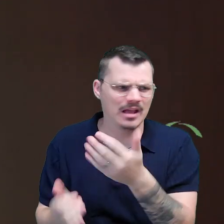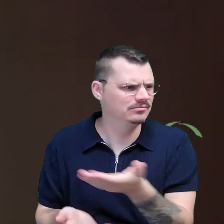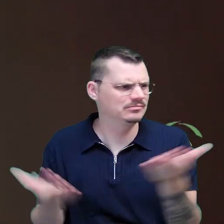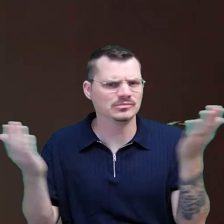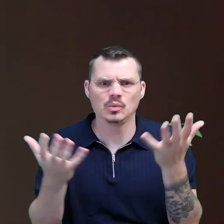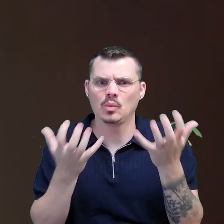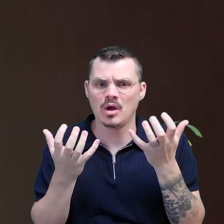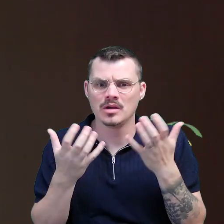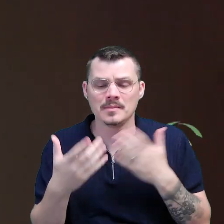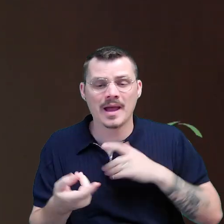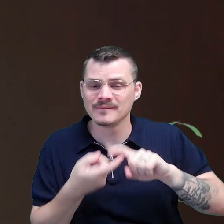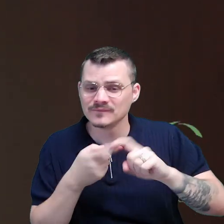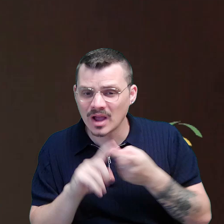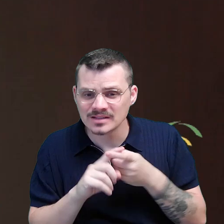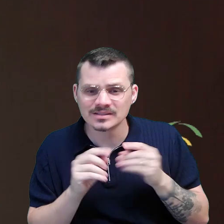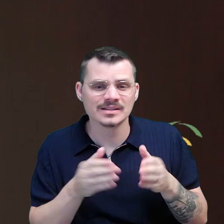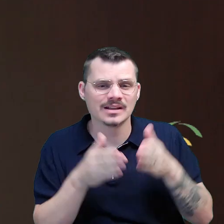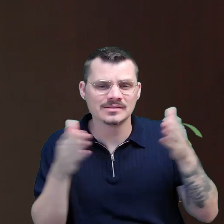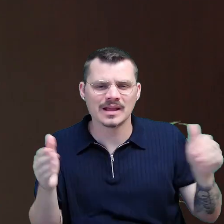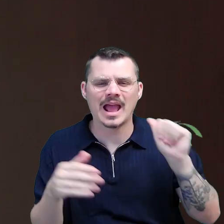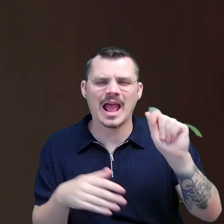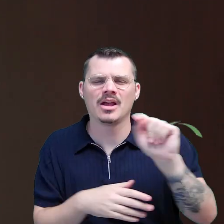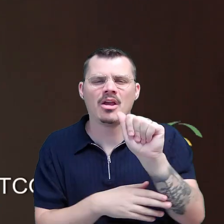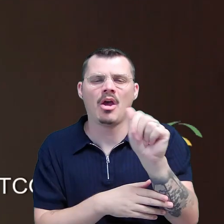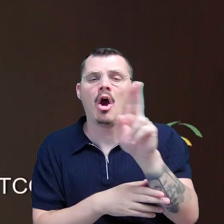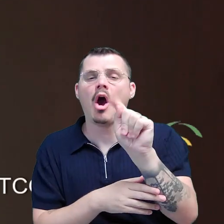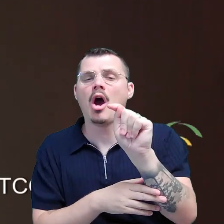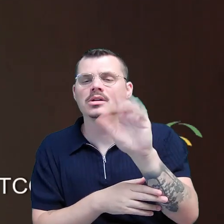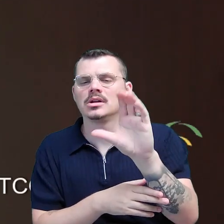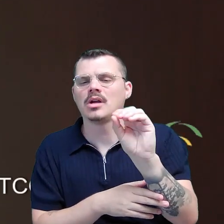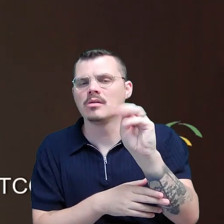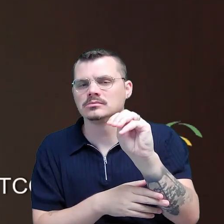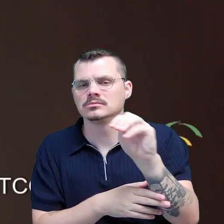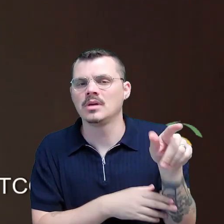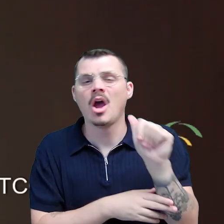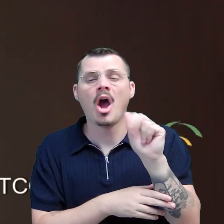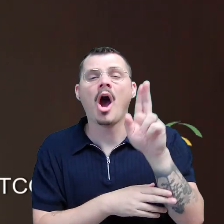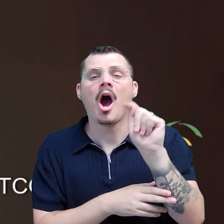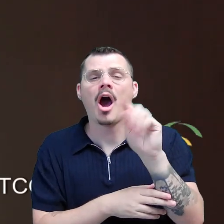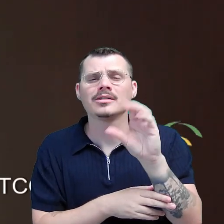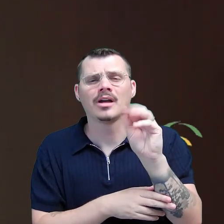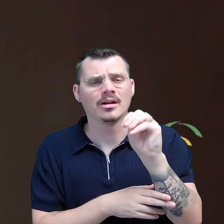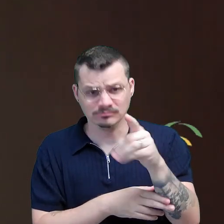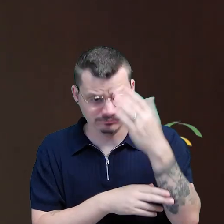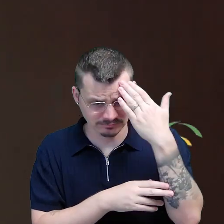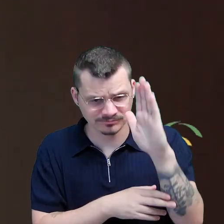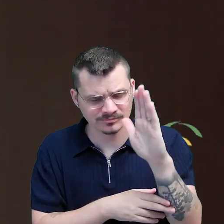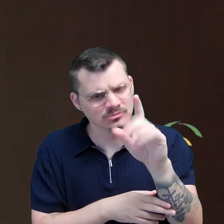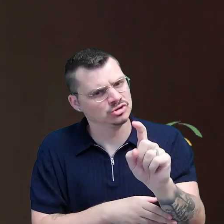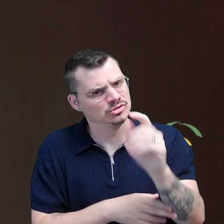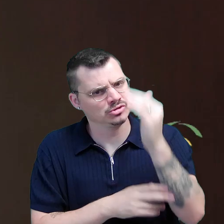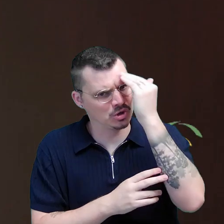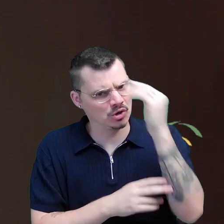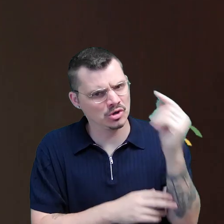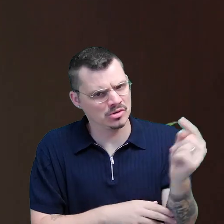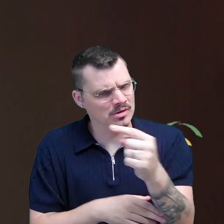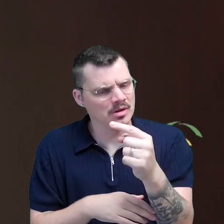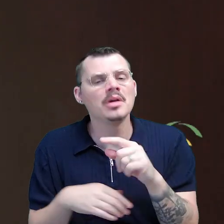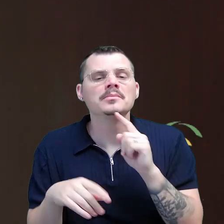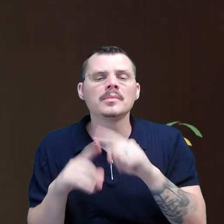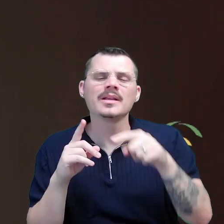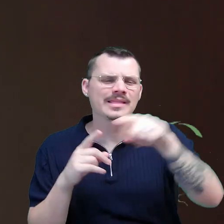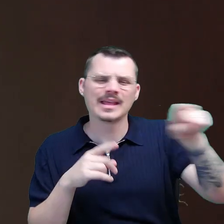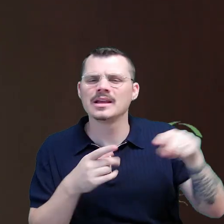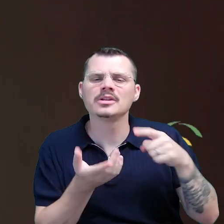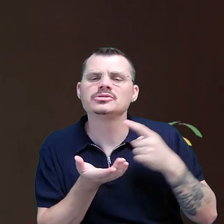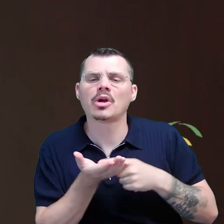my friends and neighbors, particularly at AutCom, if you don't know AutCom, you gotta know AutCom, talk about the